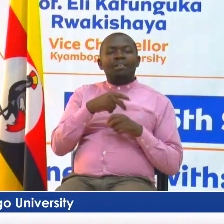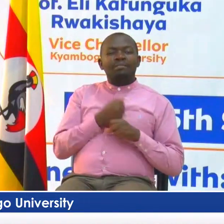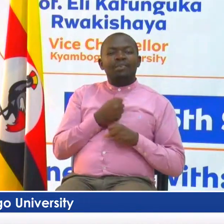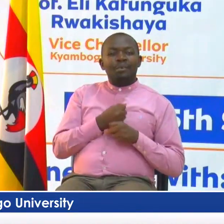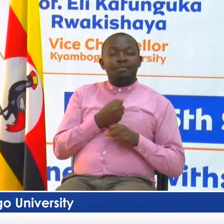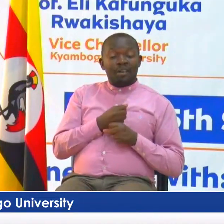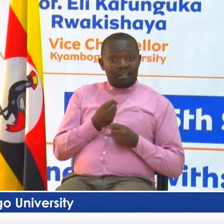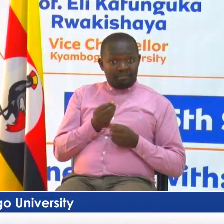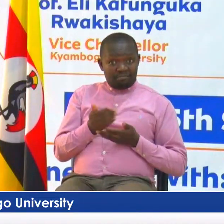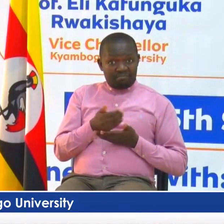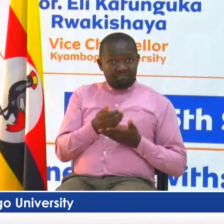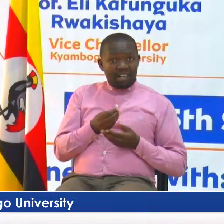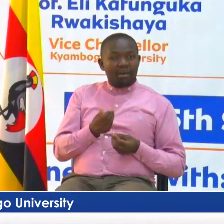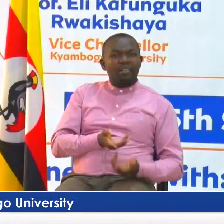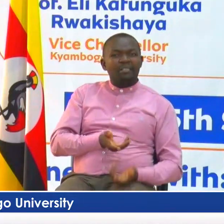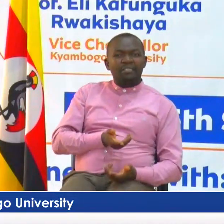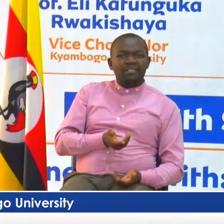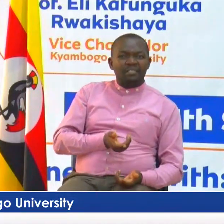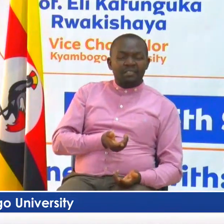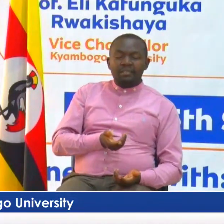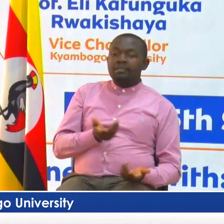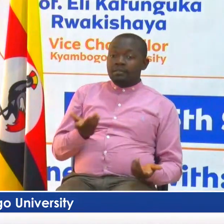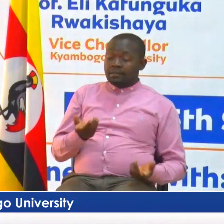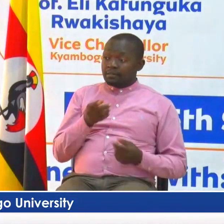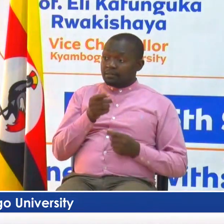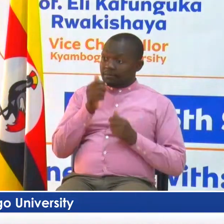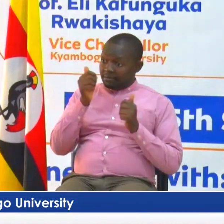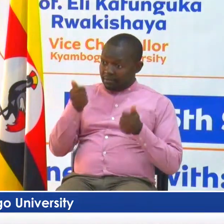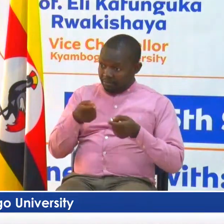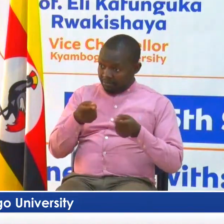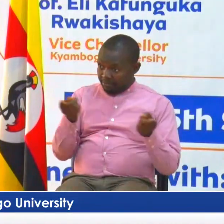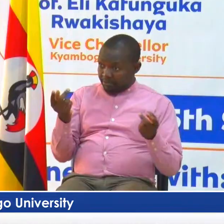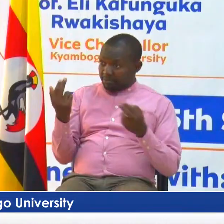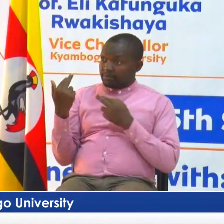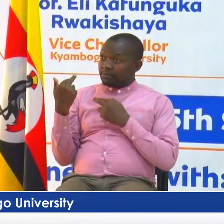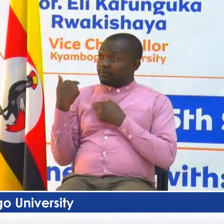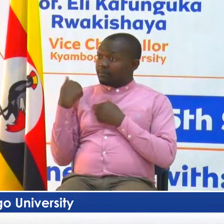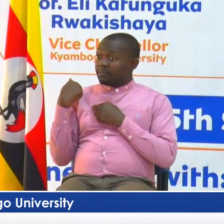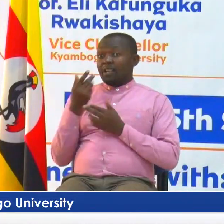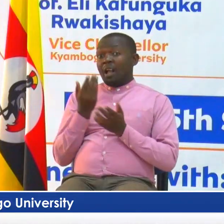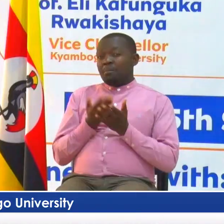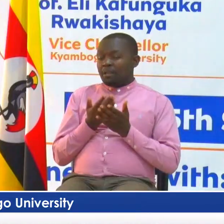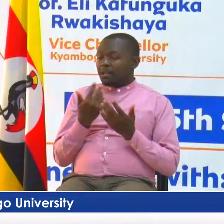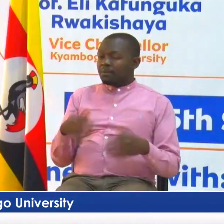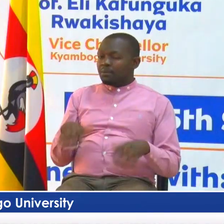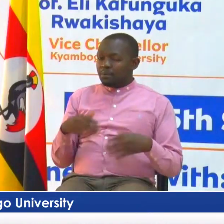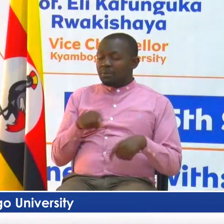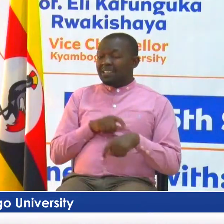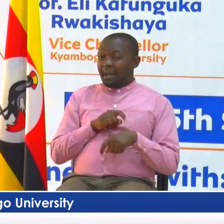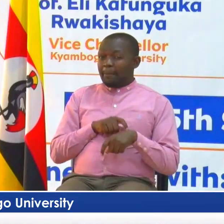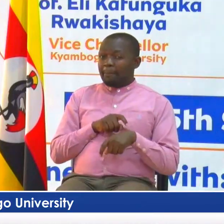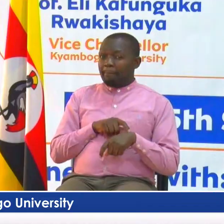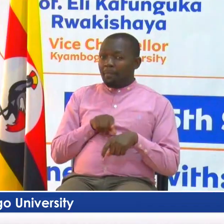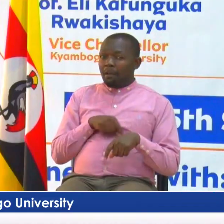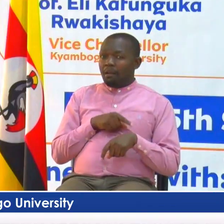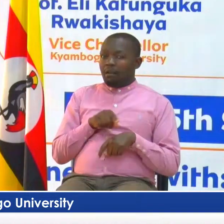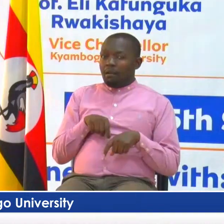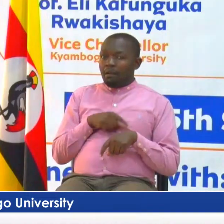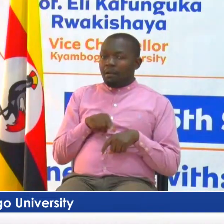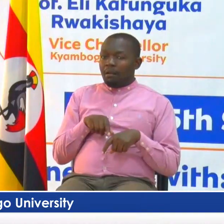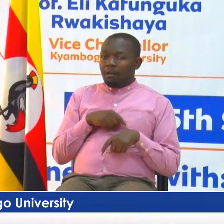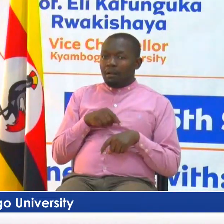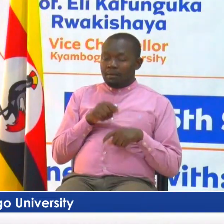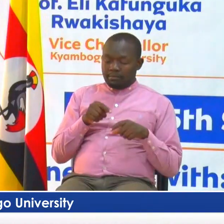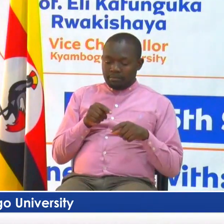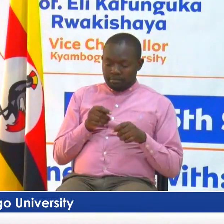that? So it is up to you, and we can make it. These applications take a lot of time. You sleep over them,